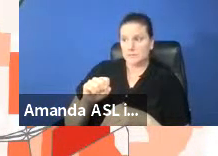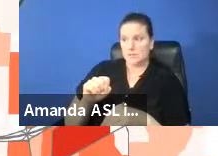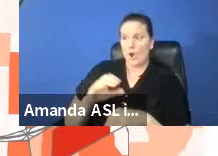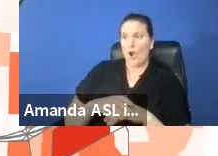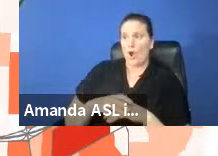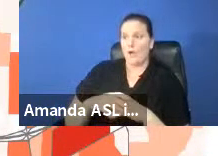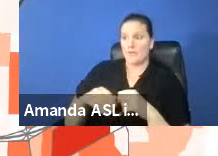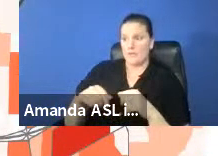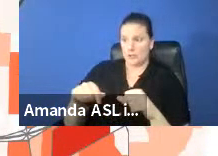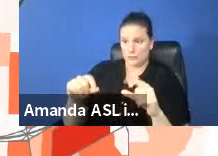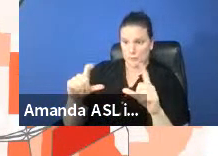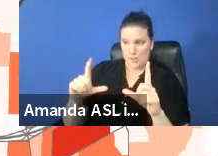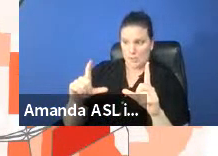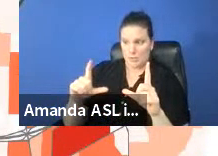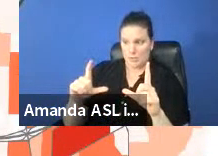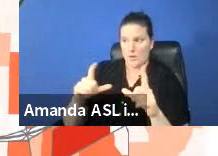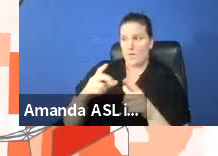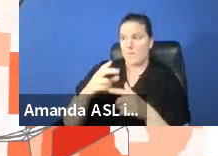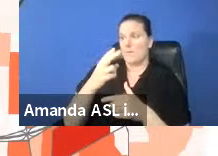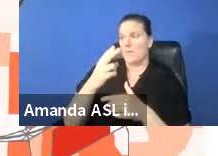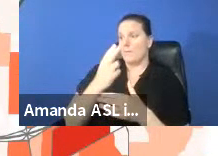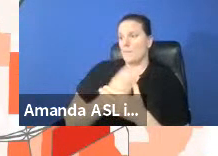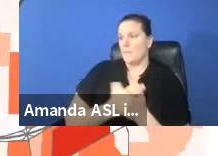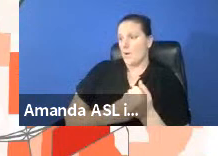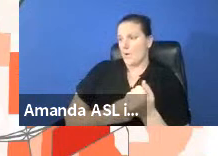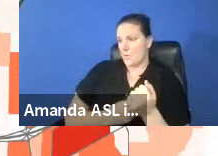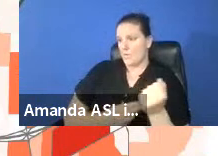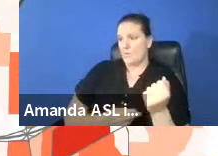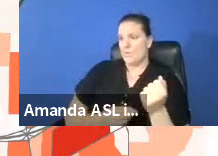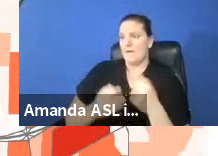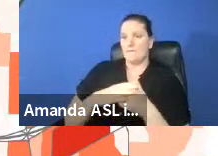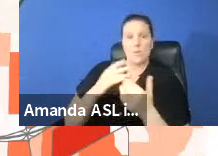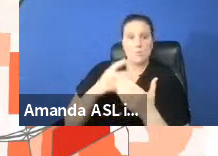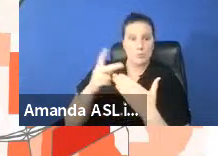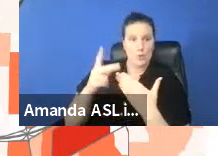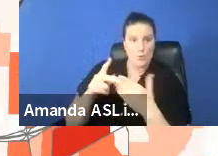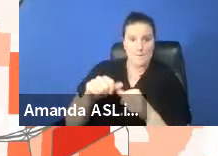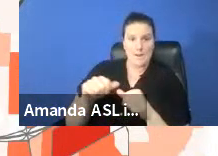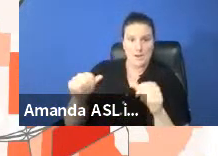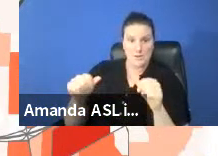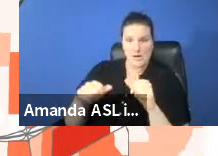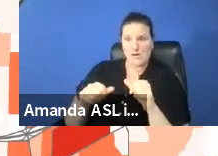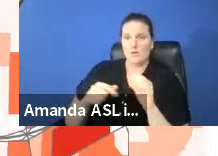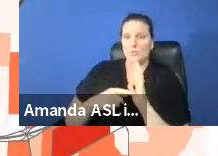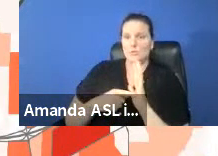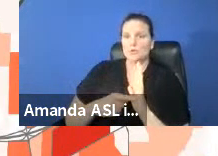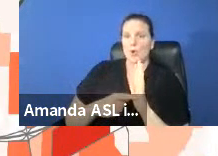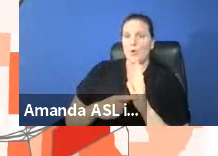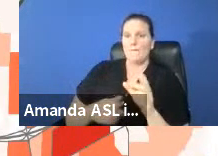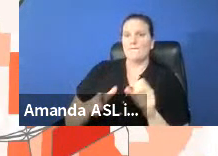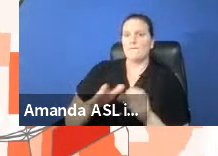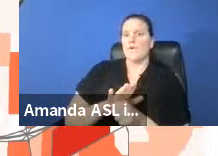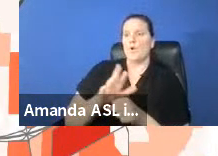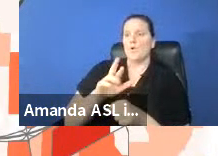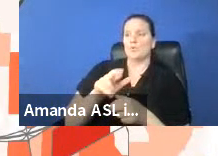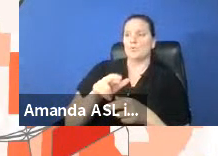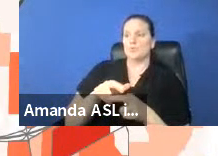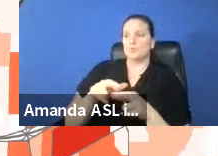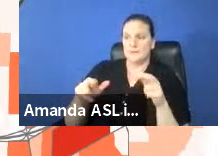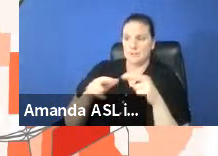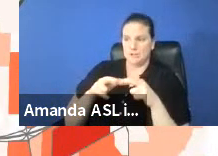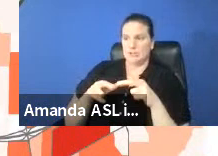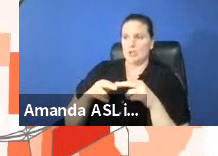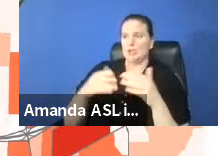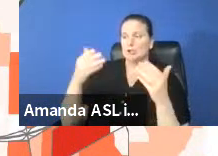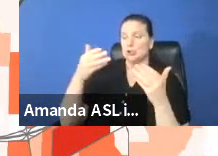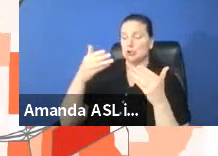is both sides, again, of the program area for now. I'll show you the fuller region in a sec. And the